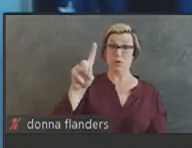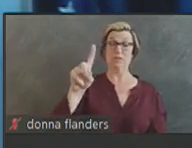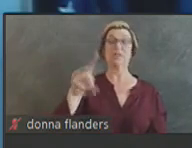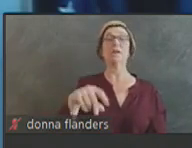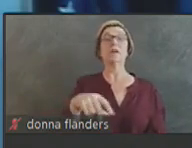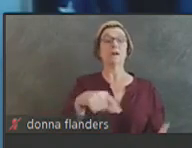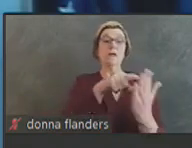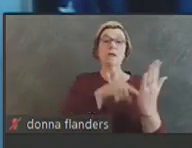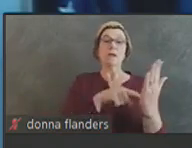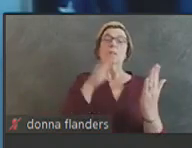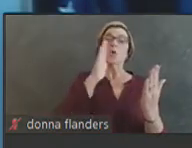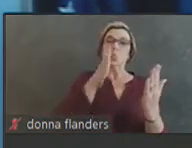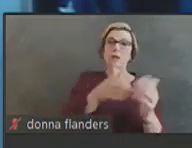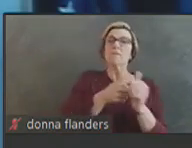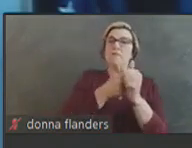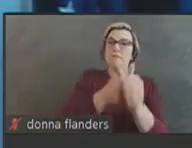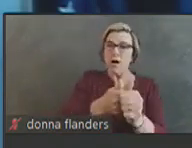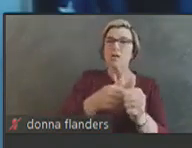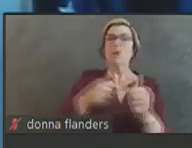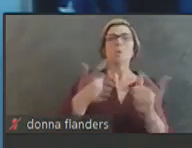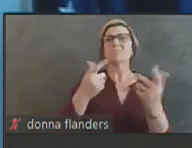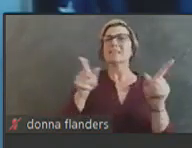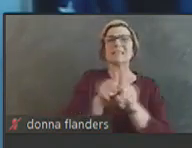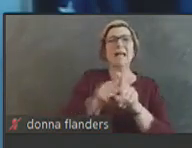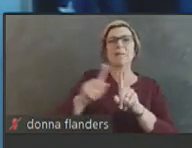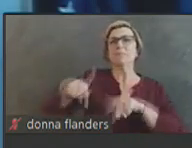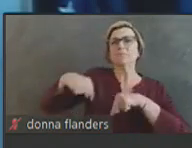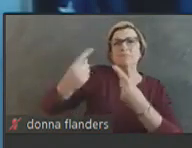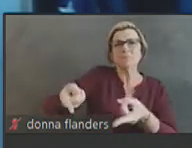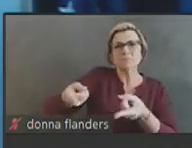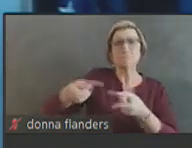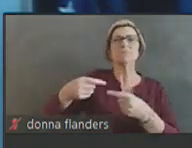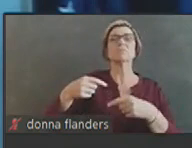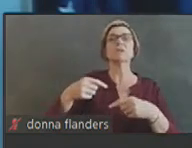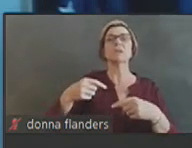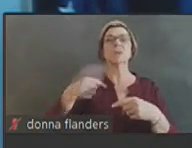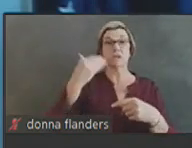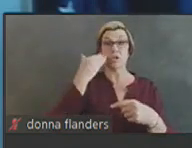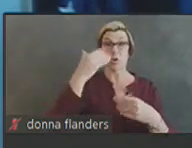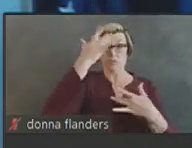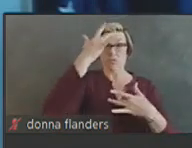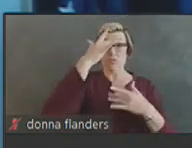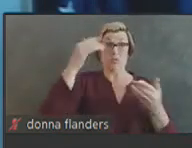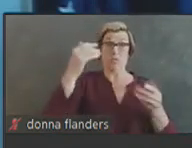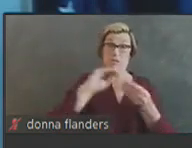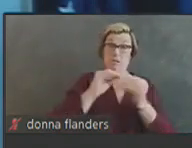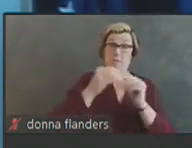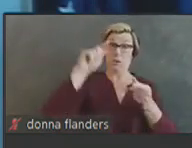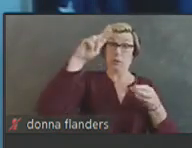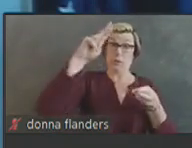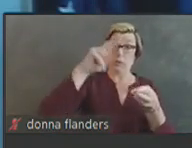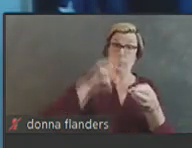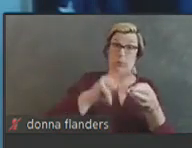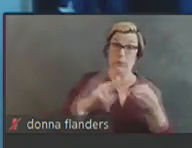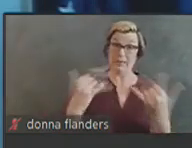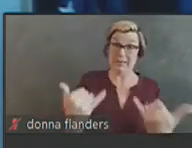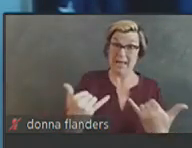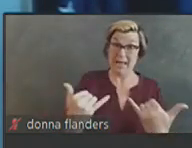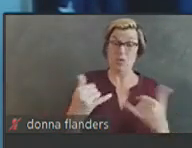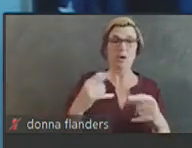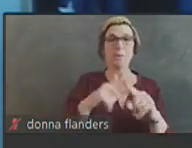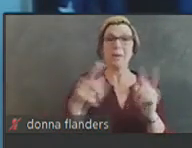to encourage people that even as we flatten the curve, we cannot